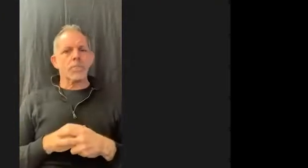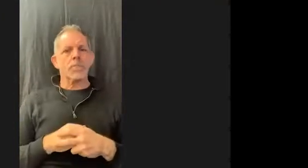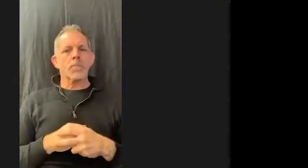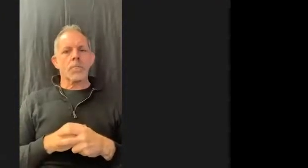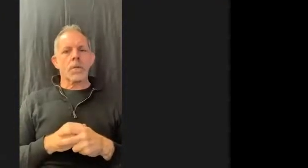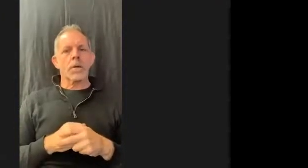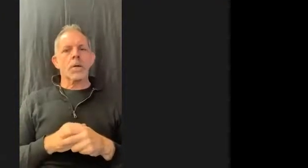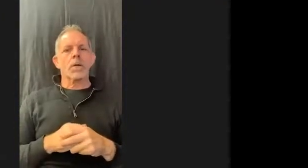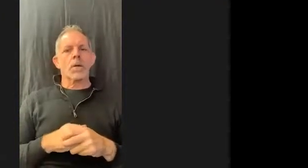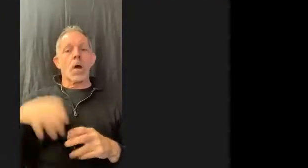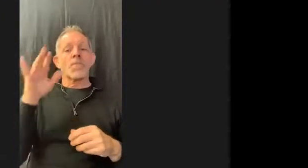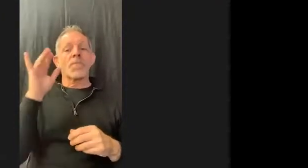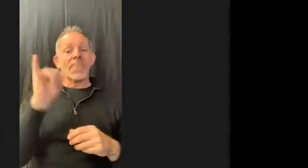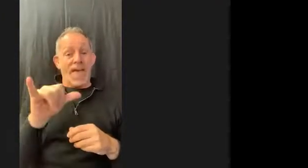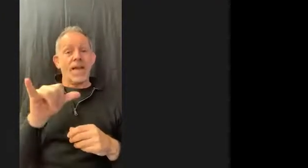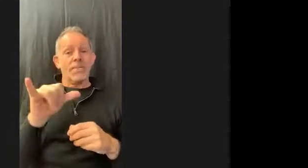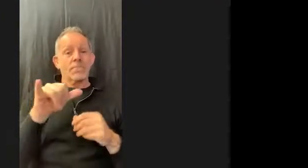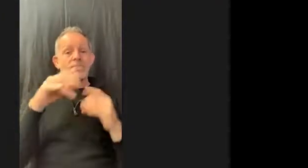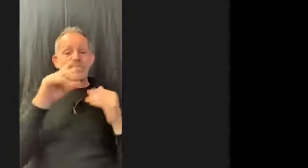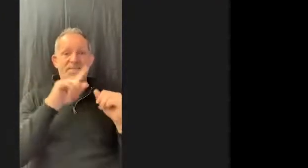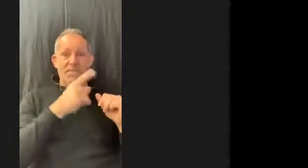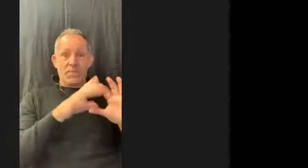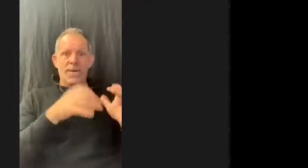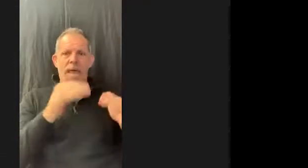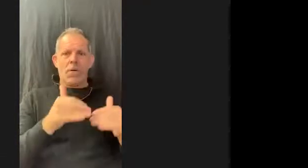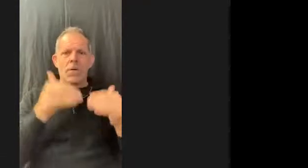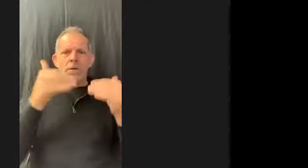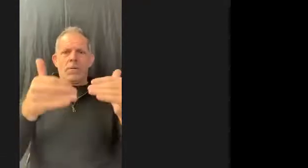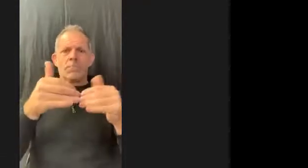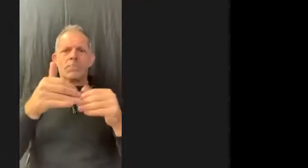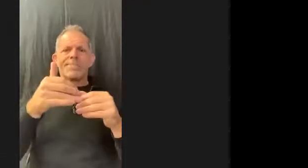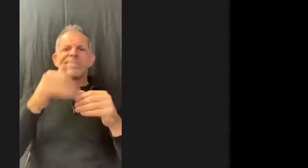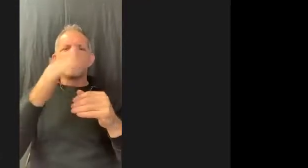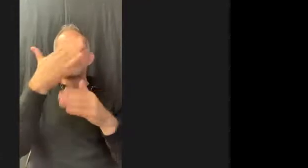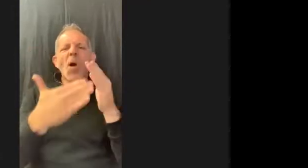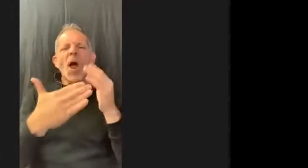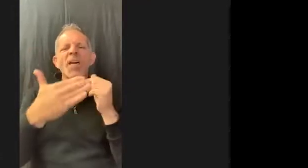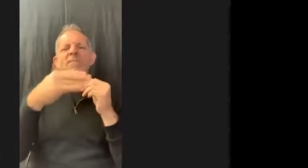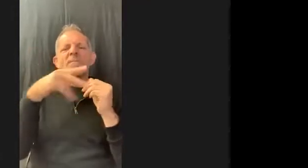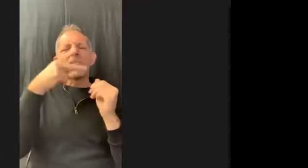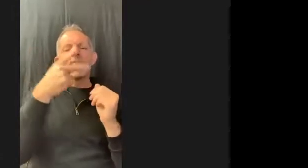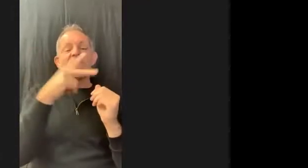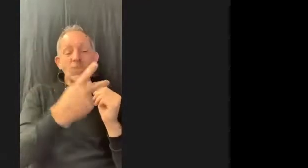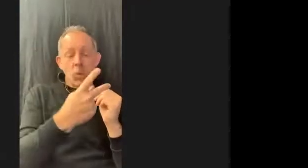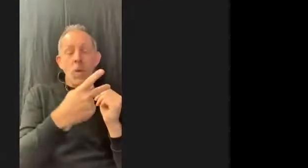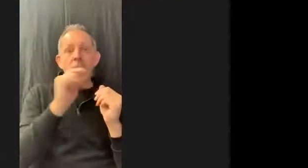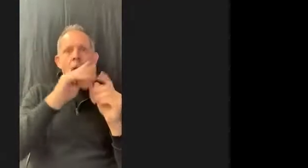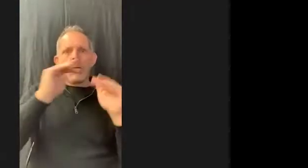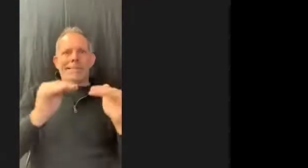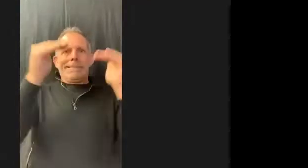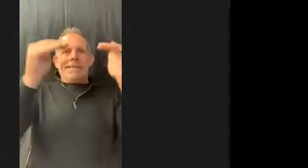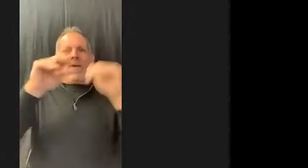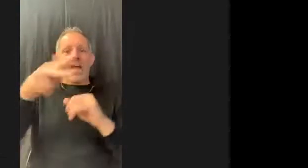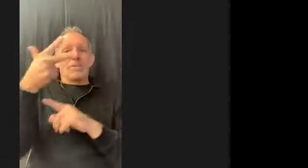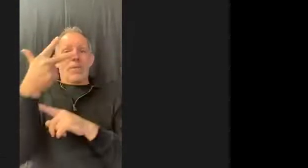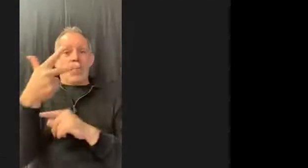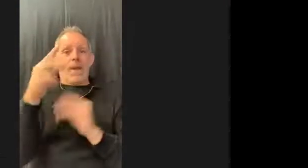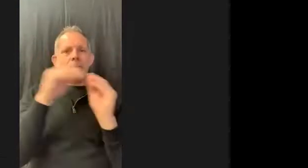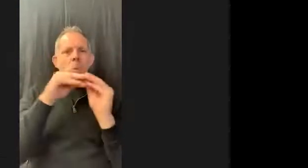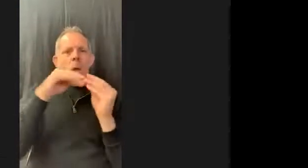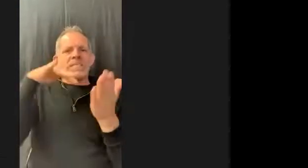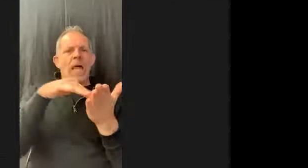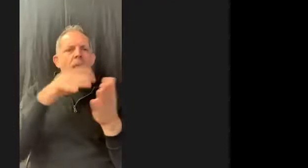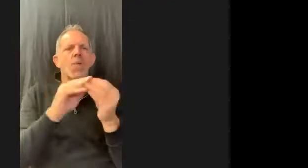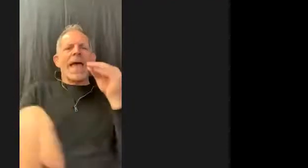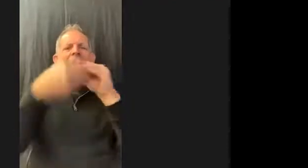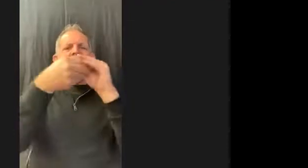began several months ago. That's looking at larger, thousands of people, targeting mild to